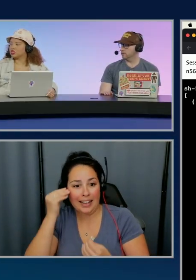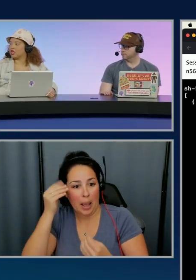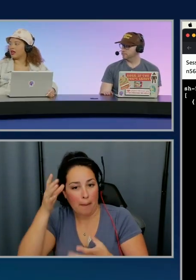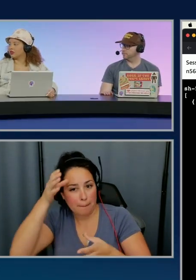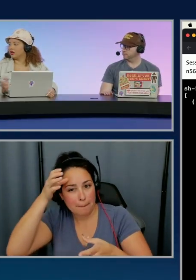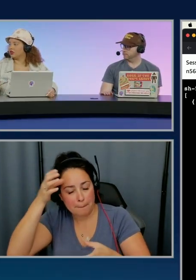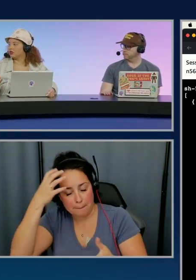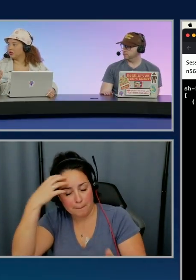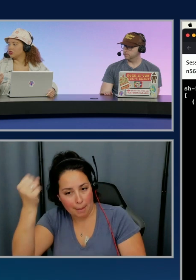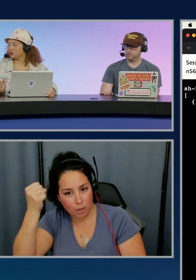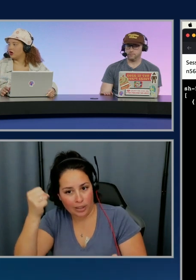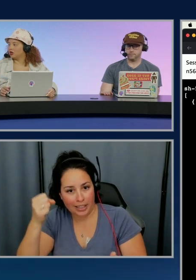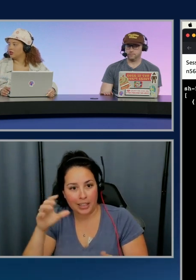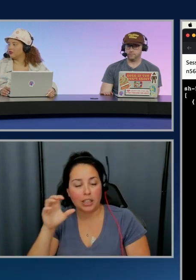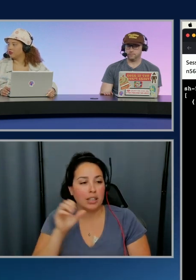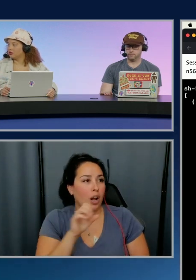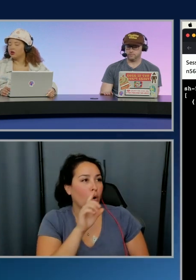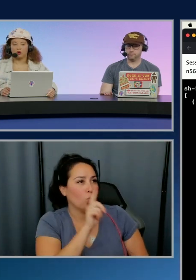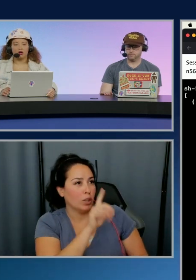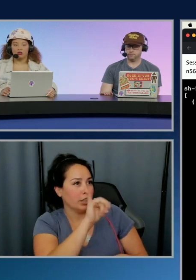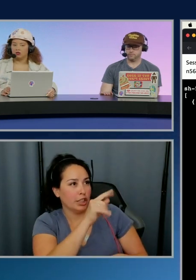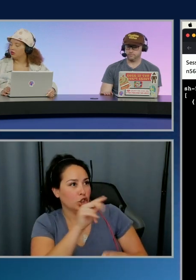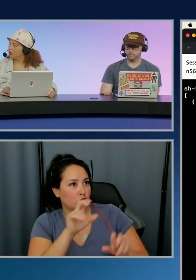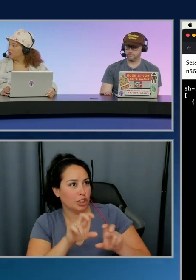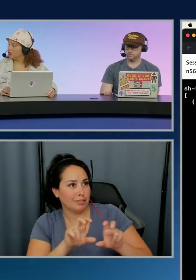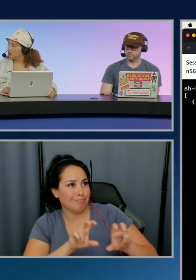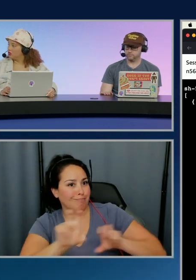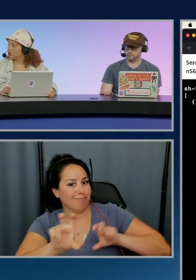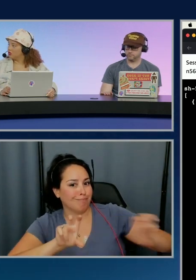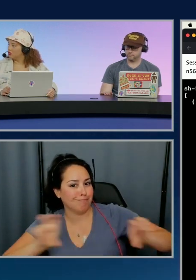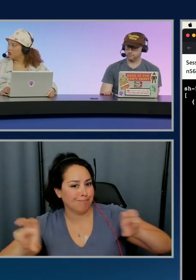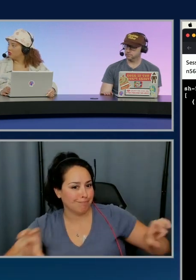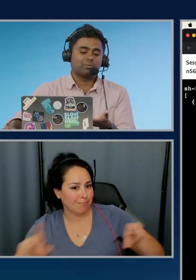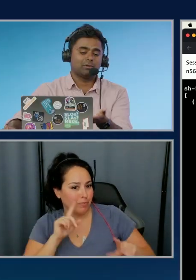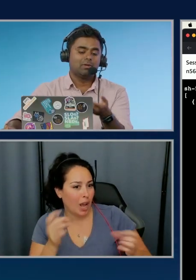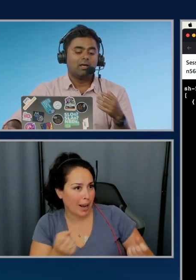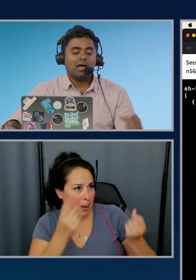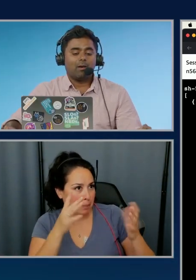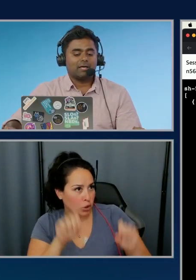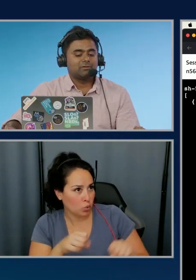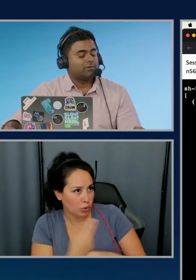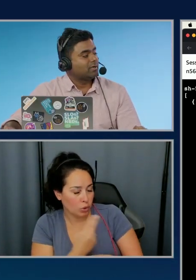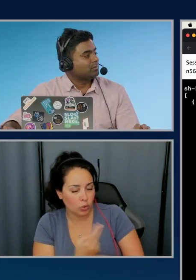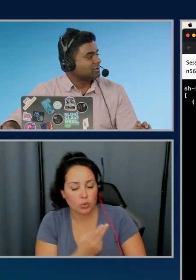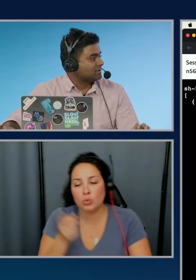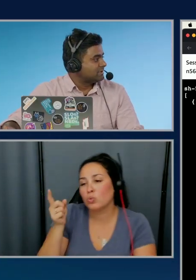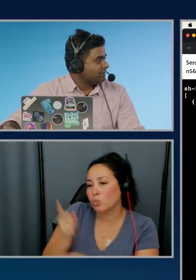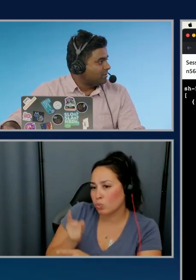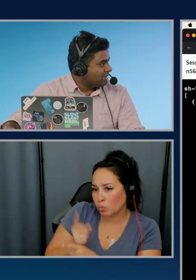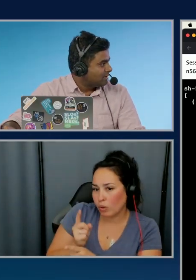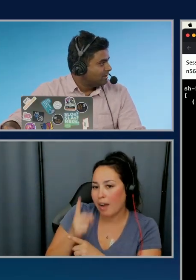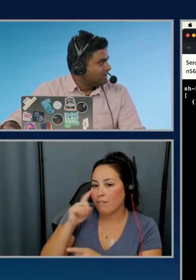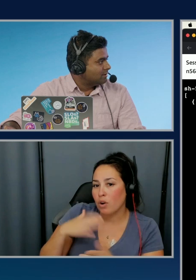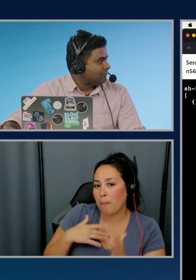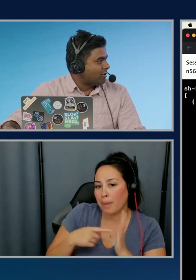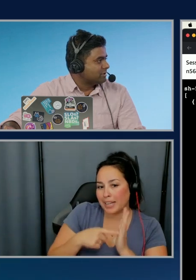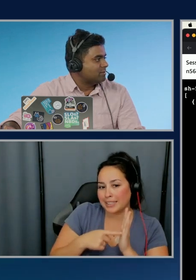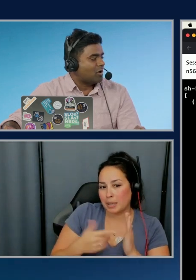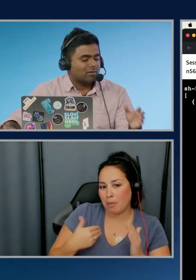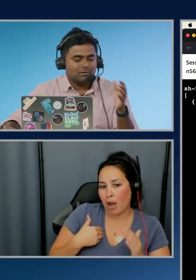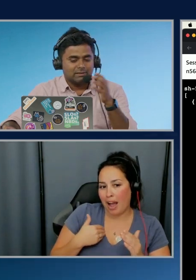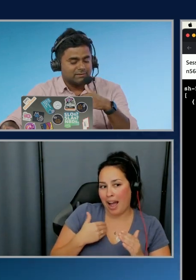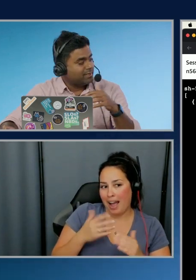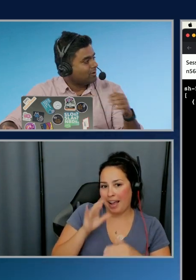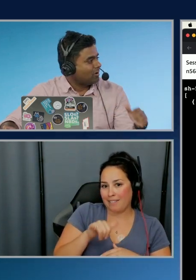Exactly. You're just allocating them here to the enclave. Exactly. And depending on the use case, right? For my example, I'm actually running Mistral 7B, the